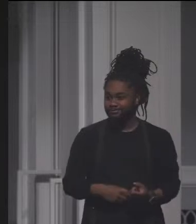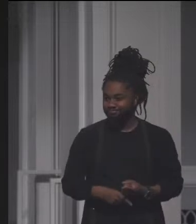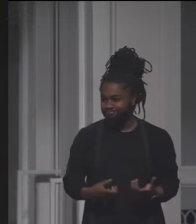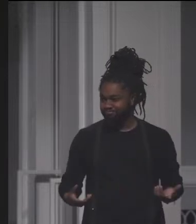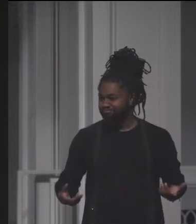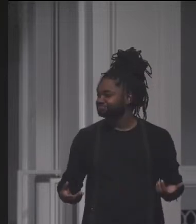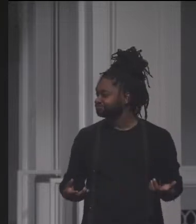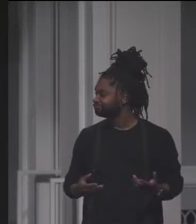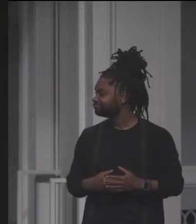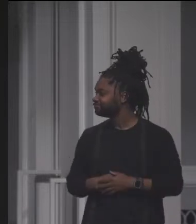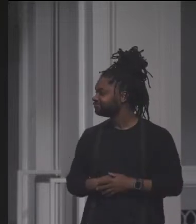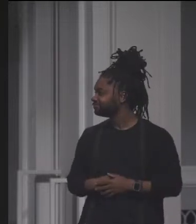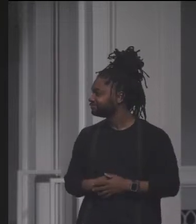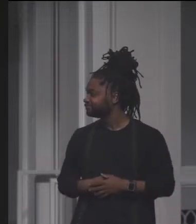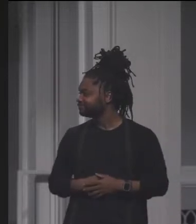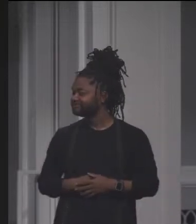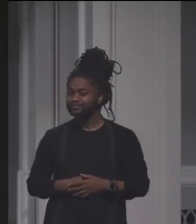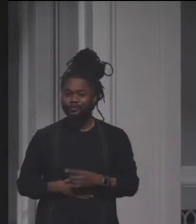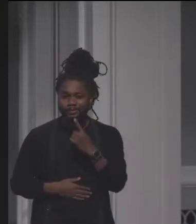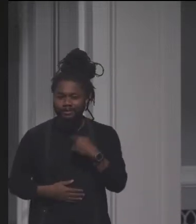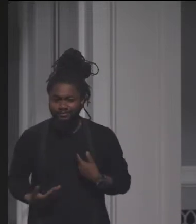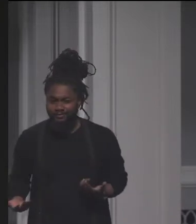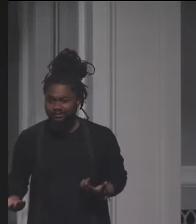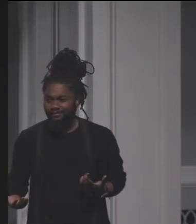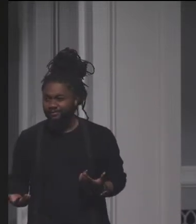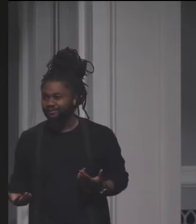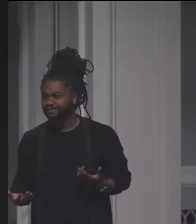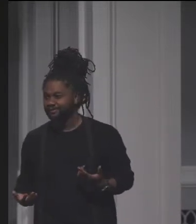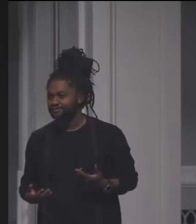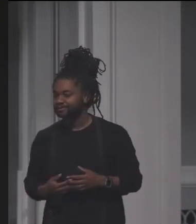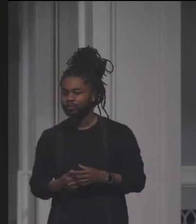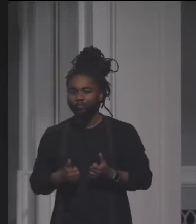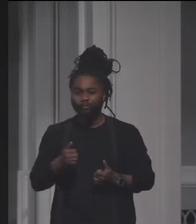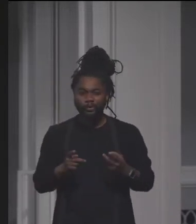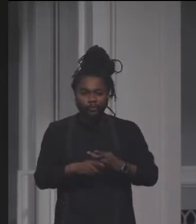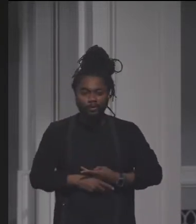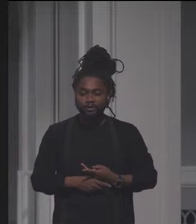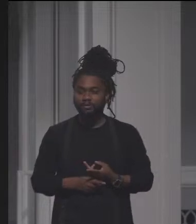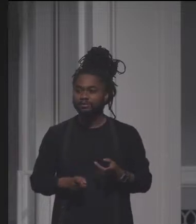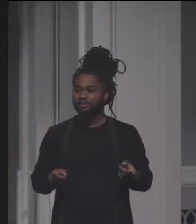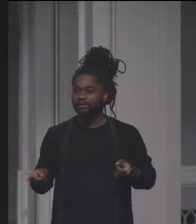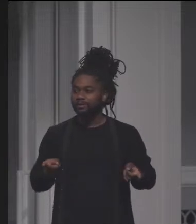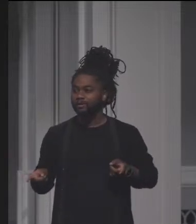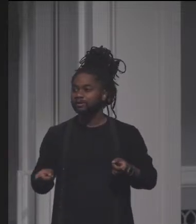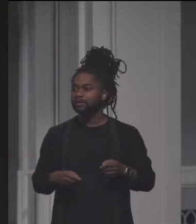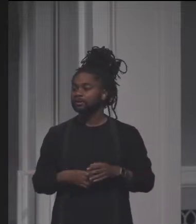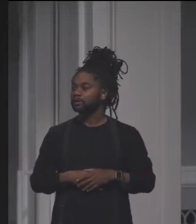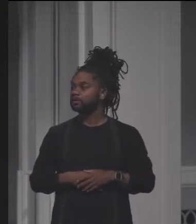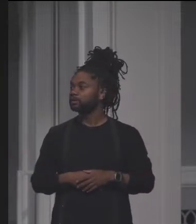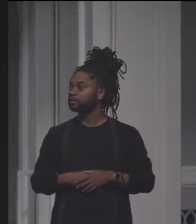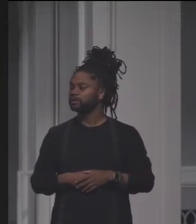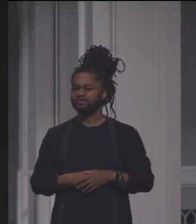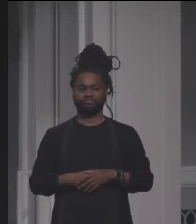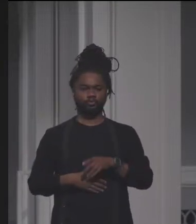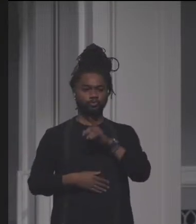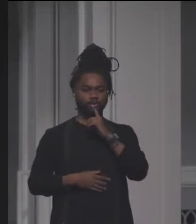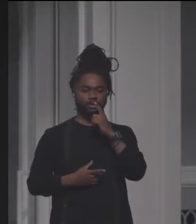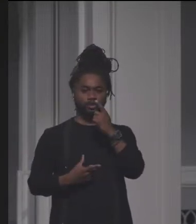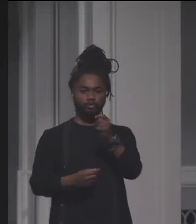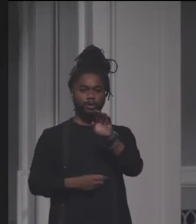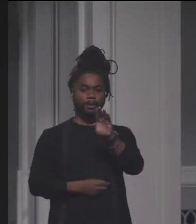mean, so you tell me how bad it was. So how much am I exaggerating? And then Bede, now this bit's interesting, actually.